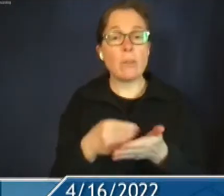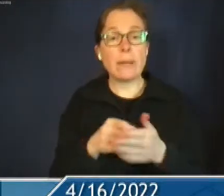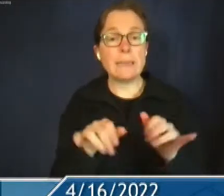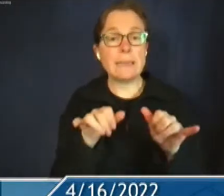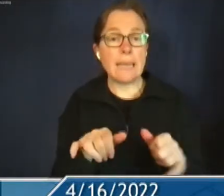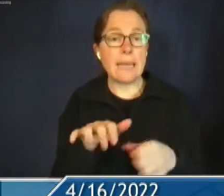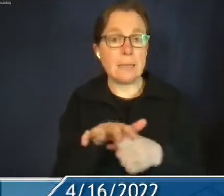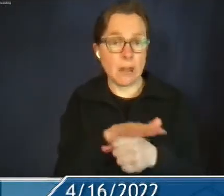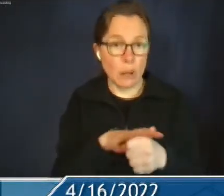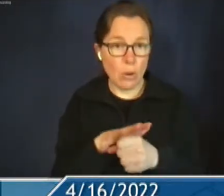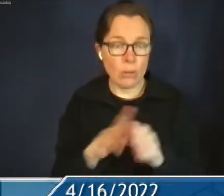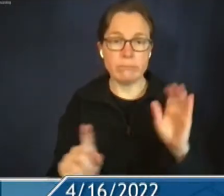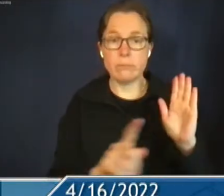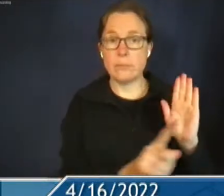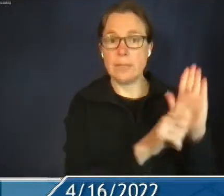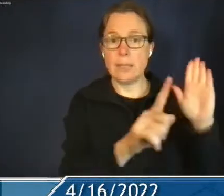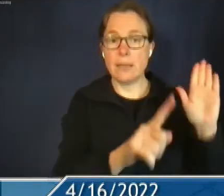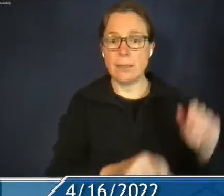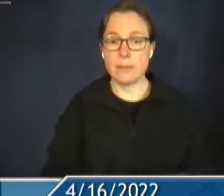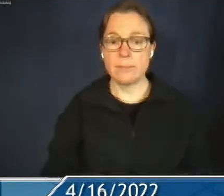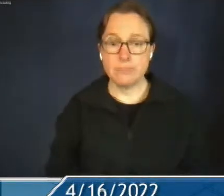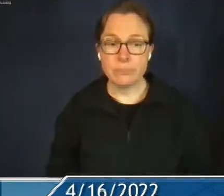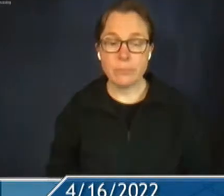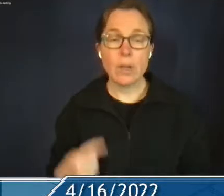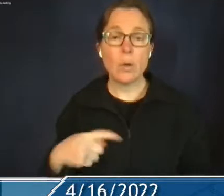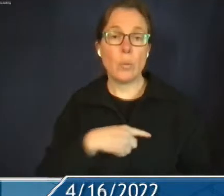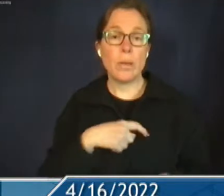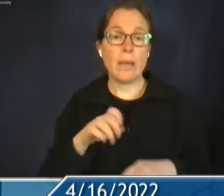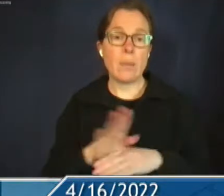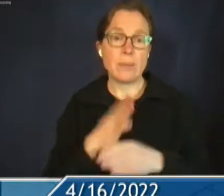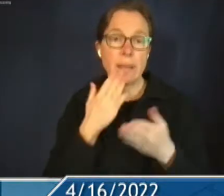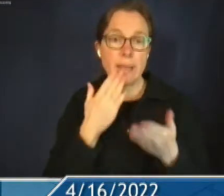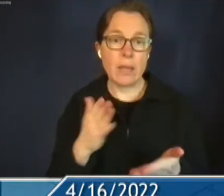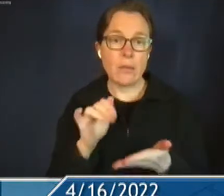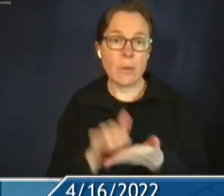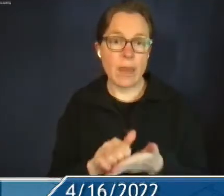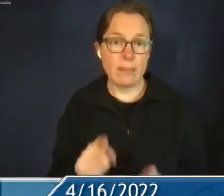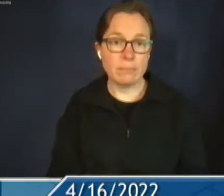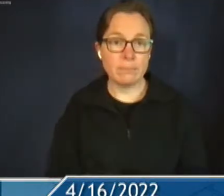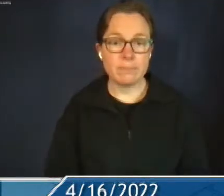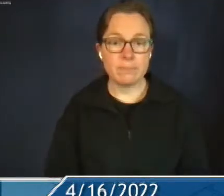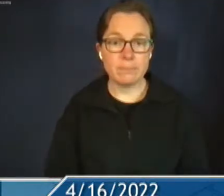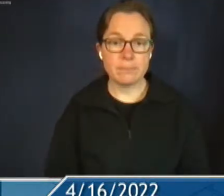the initial dollar amount invested. We and the businesses we serve thank you for that.